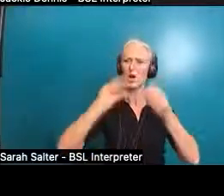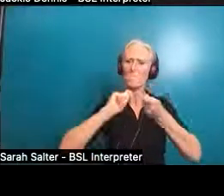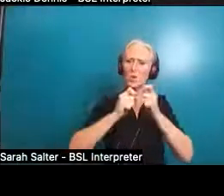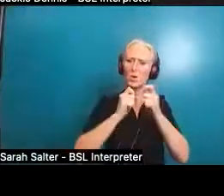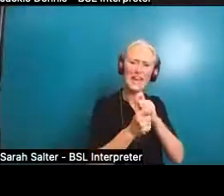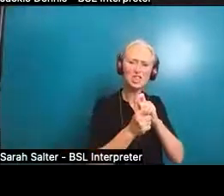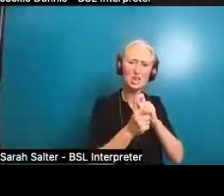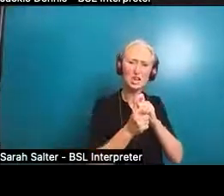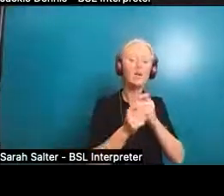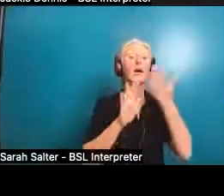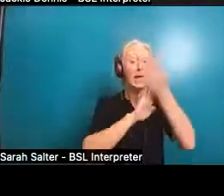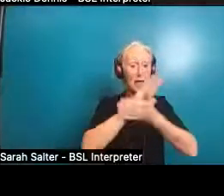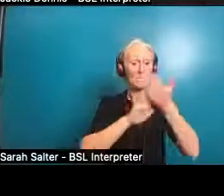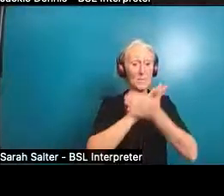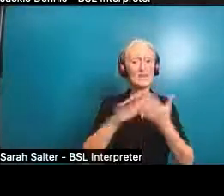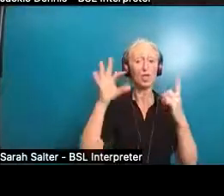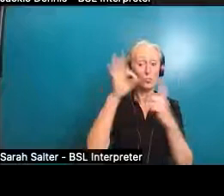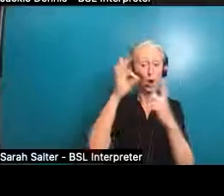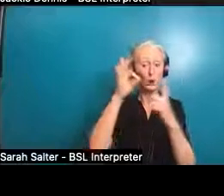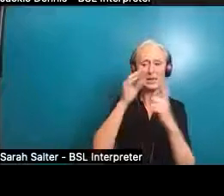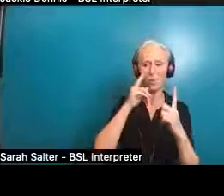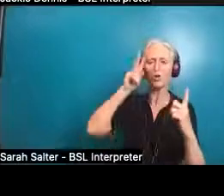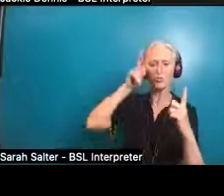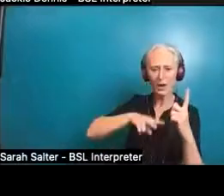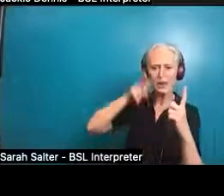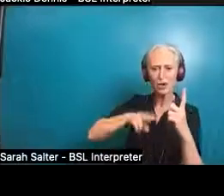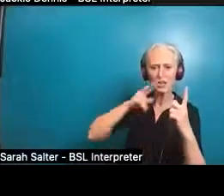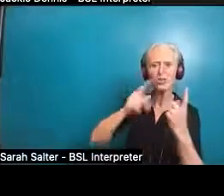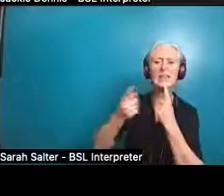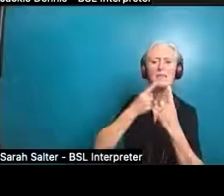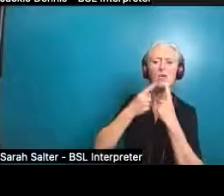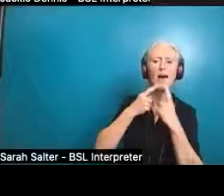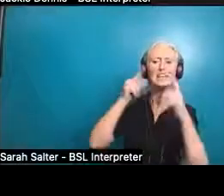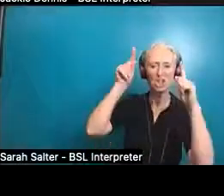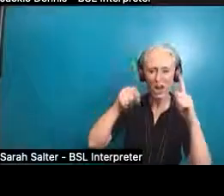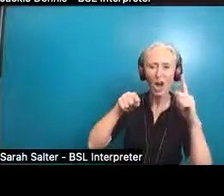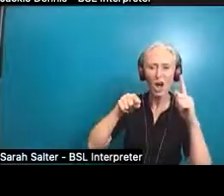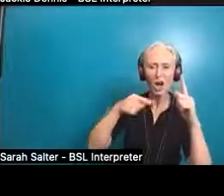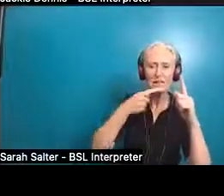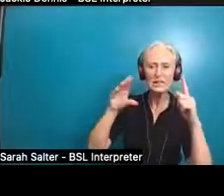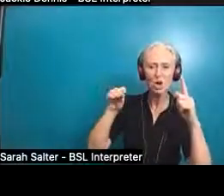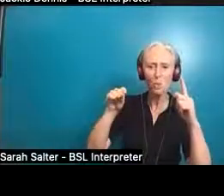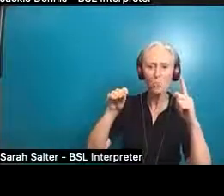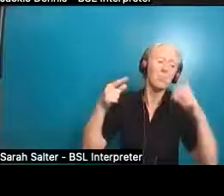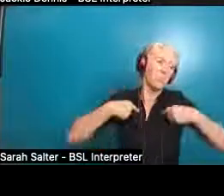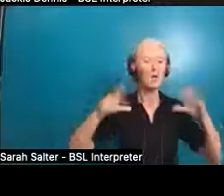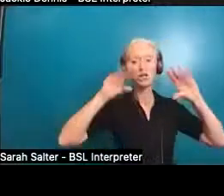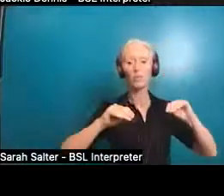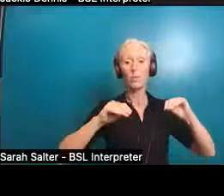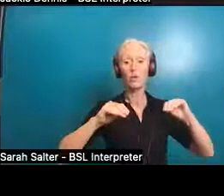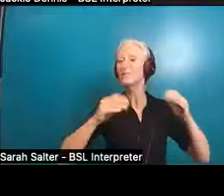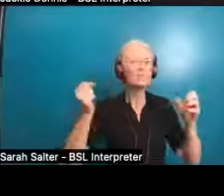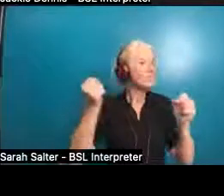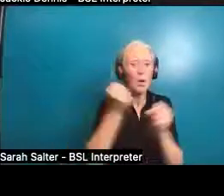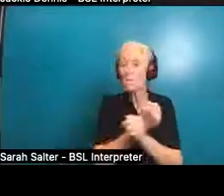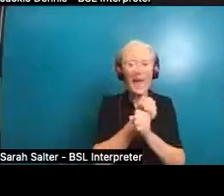protein making machinery is reading your RNA and it sees that abnormal stop, it just stops. It doesn't make any more protein. So you get this